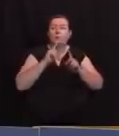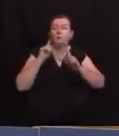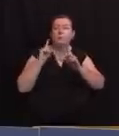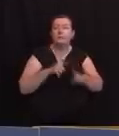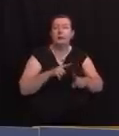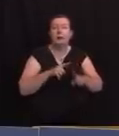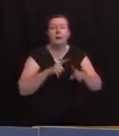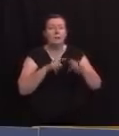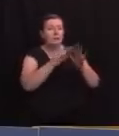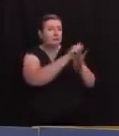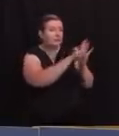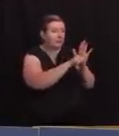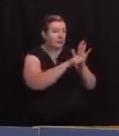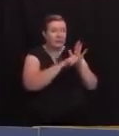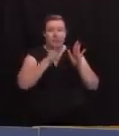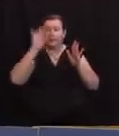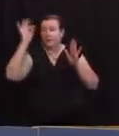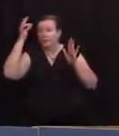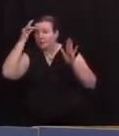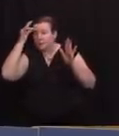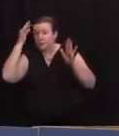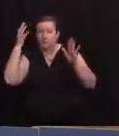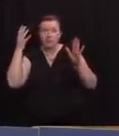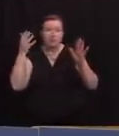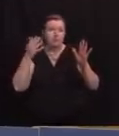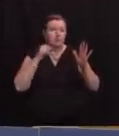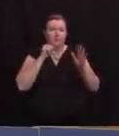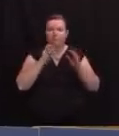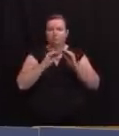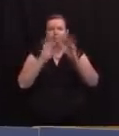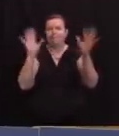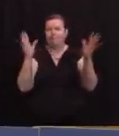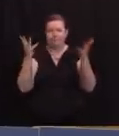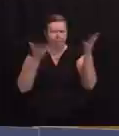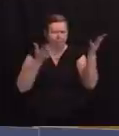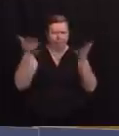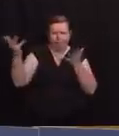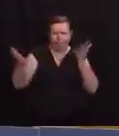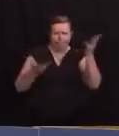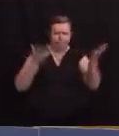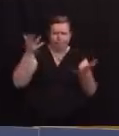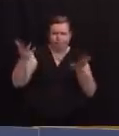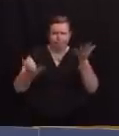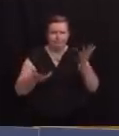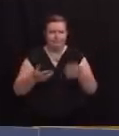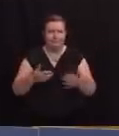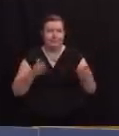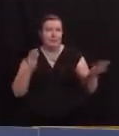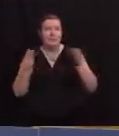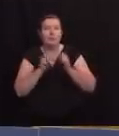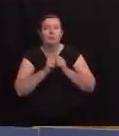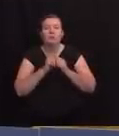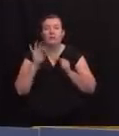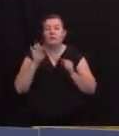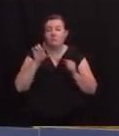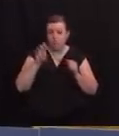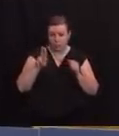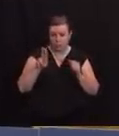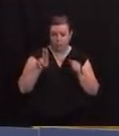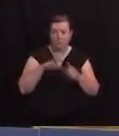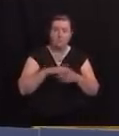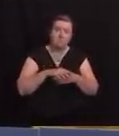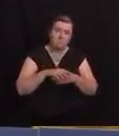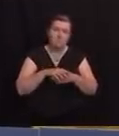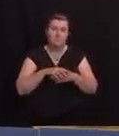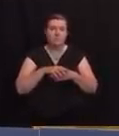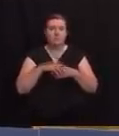government take is still to be decided, and certainly isn't for me to decide. But when you ask to compare it to the flu, in a typical